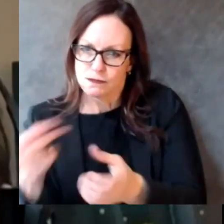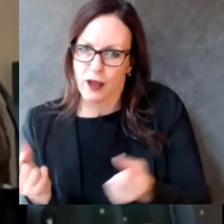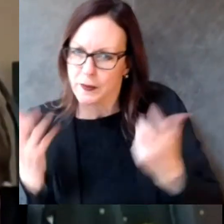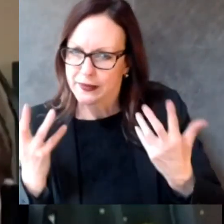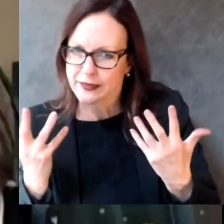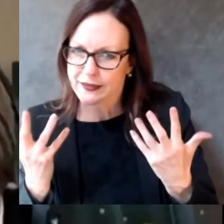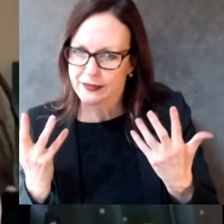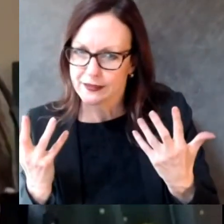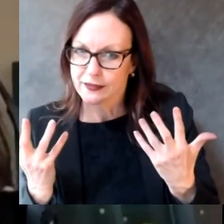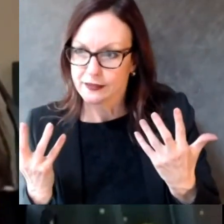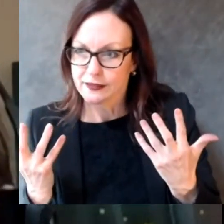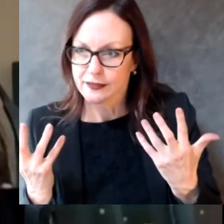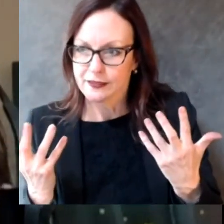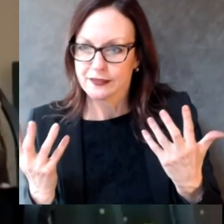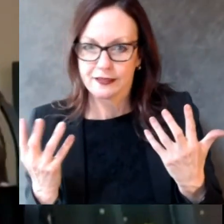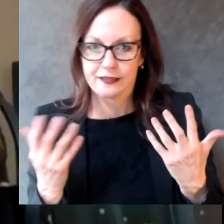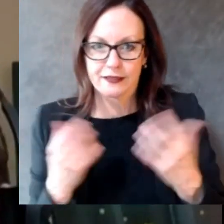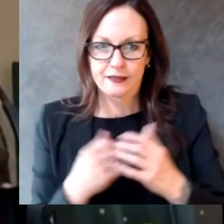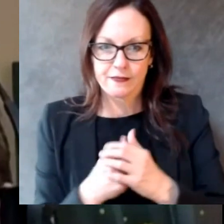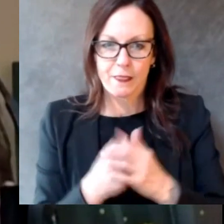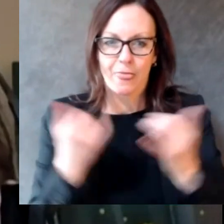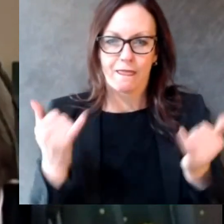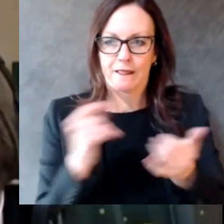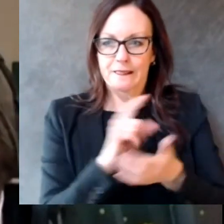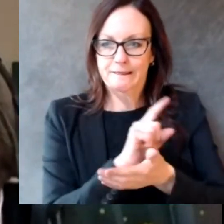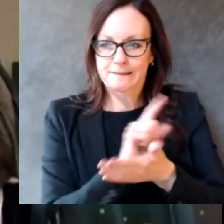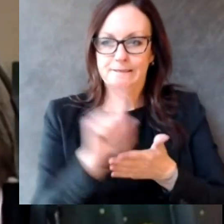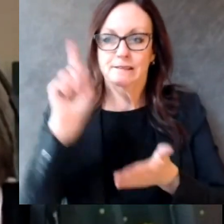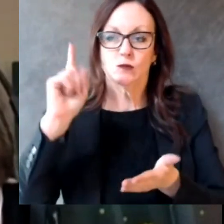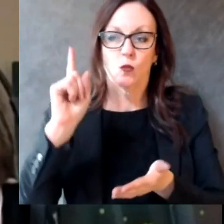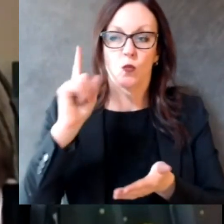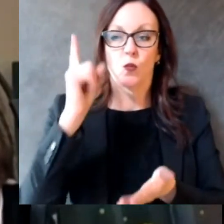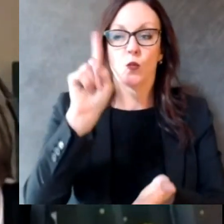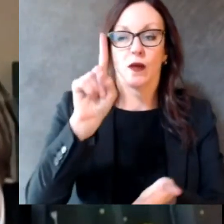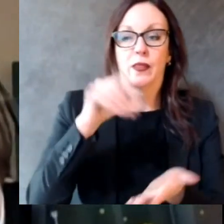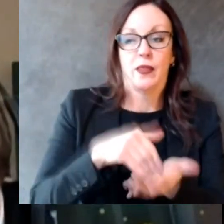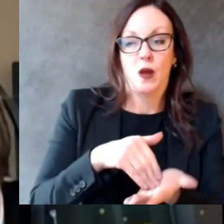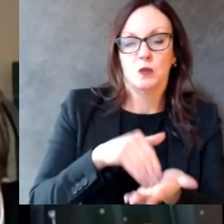So it is a consequence of where we're at in